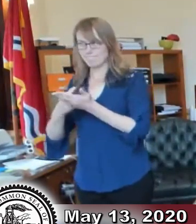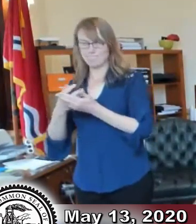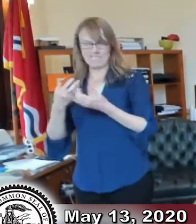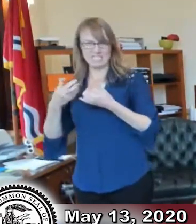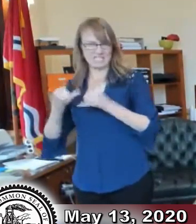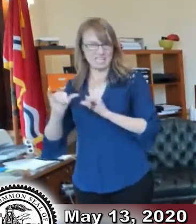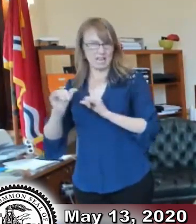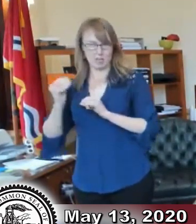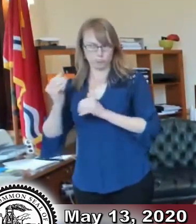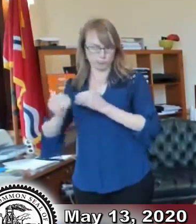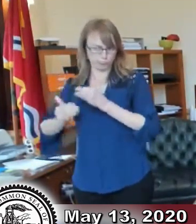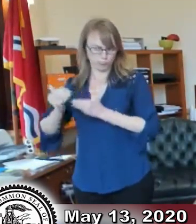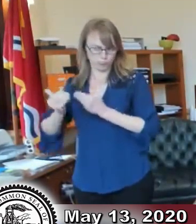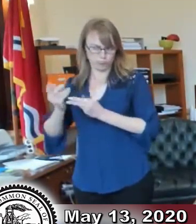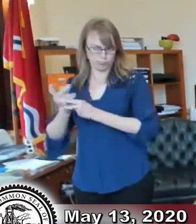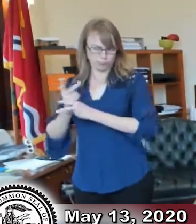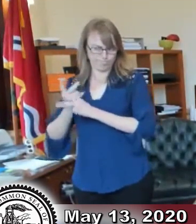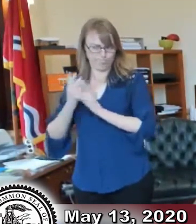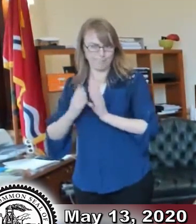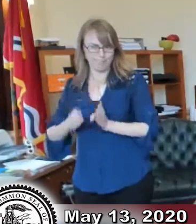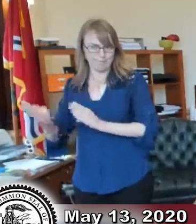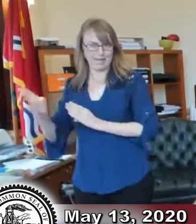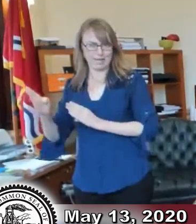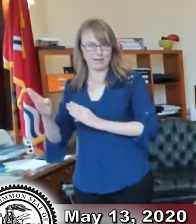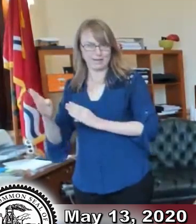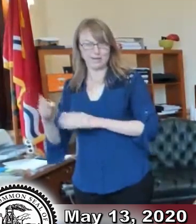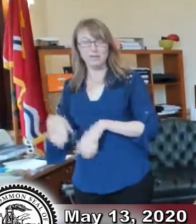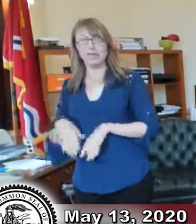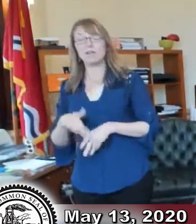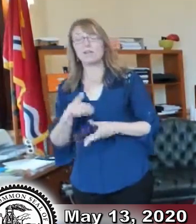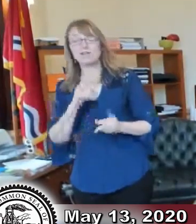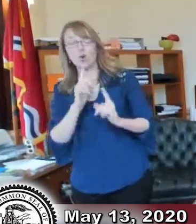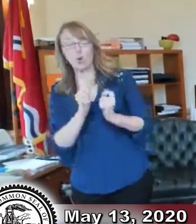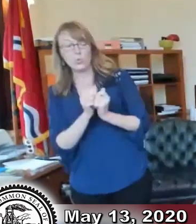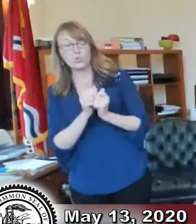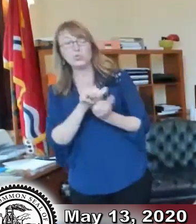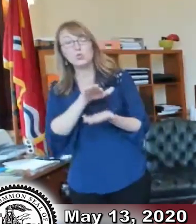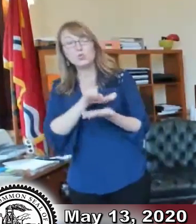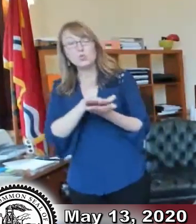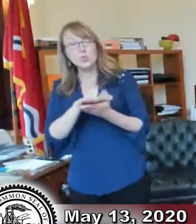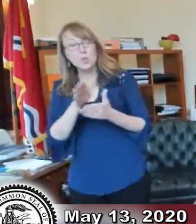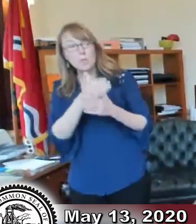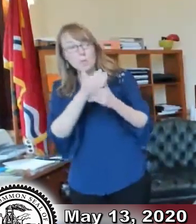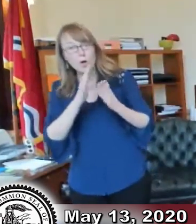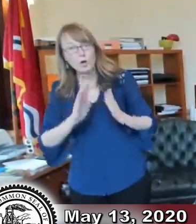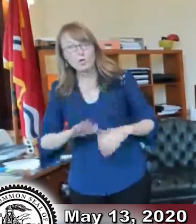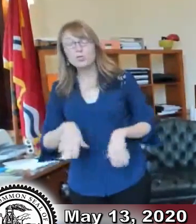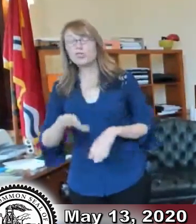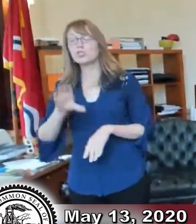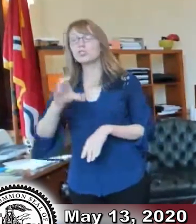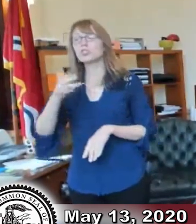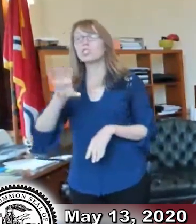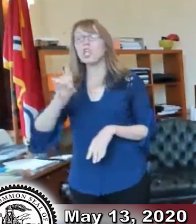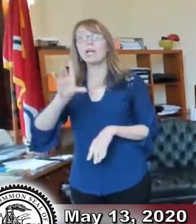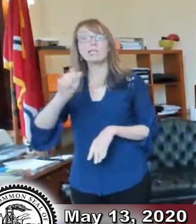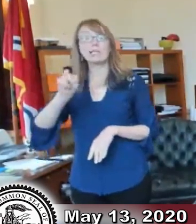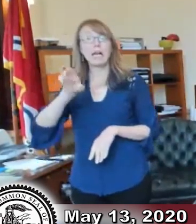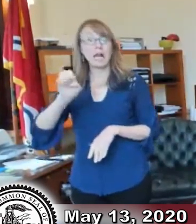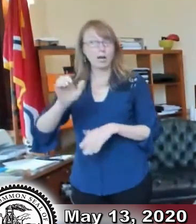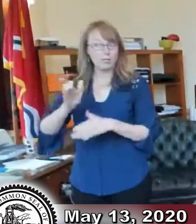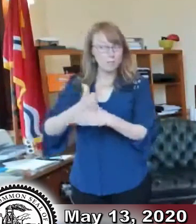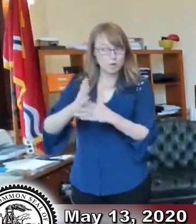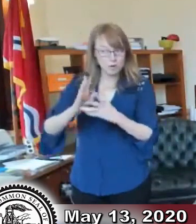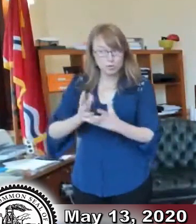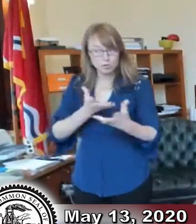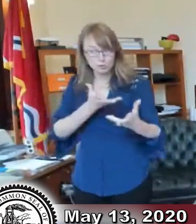as our school partners and our child care partners who we have regular conversations with. The city's